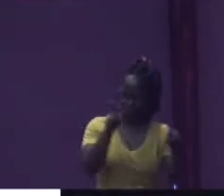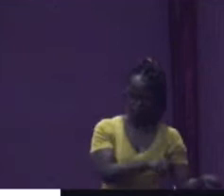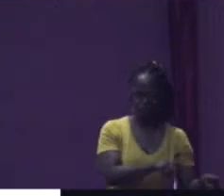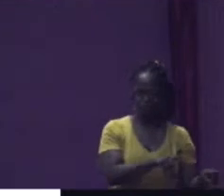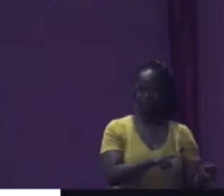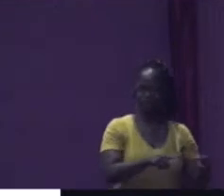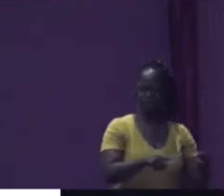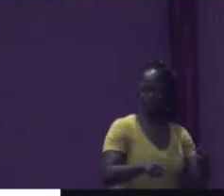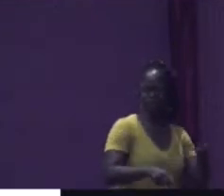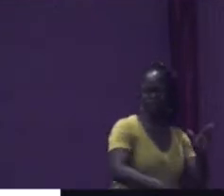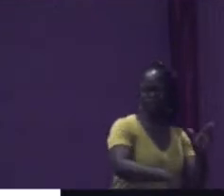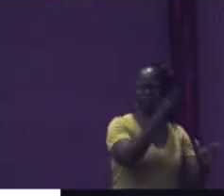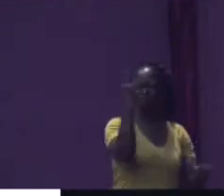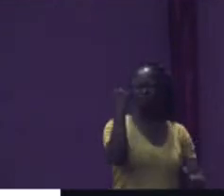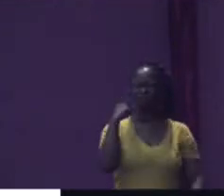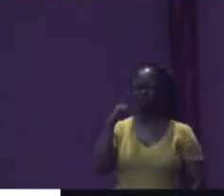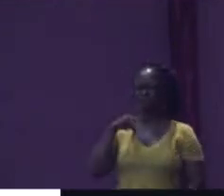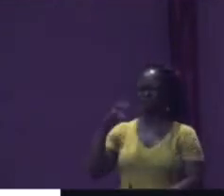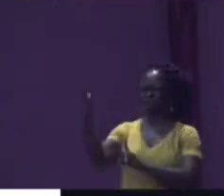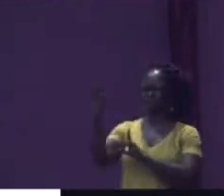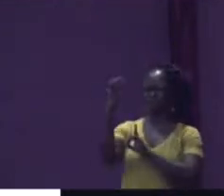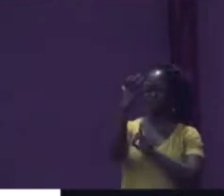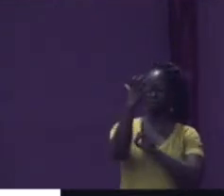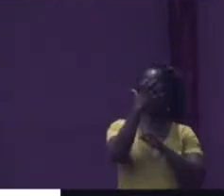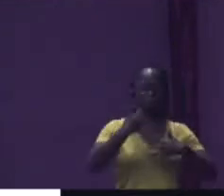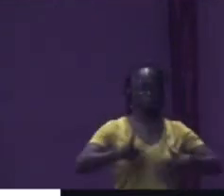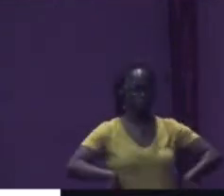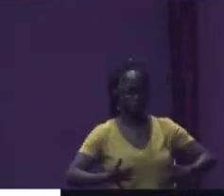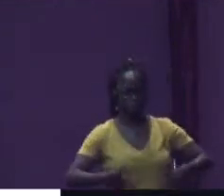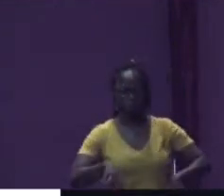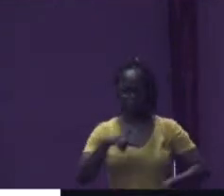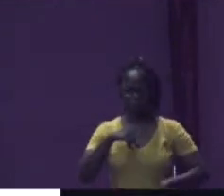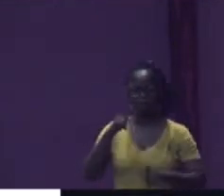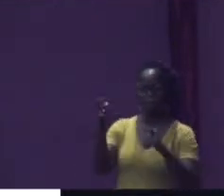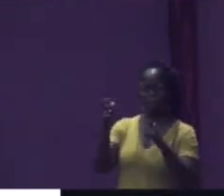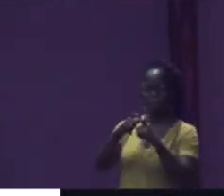give new doctors practice, because